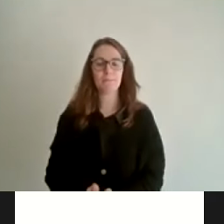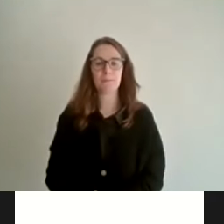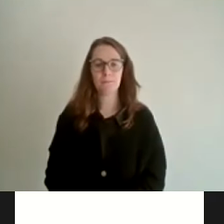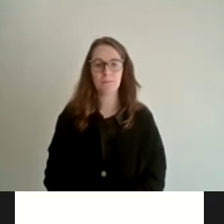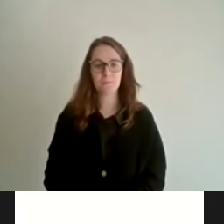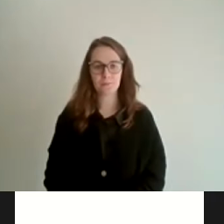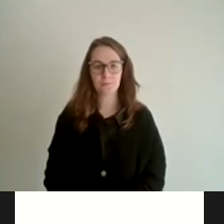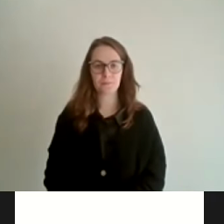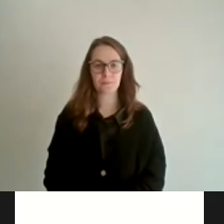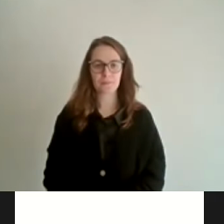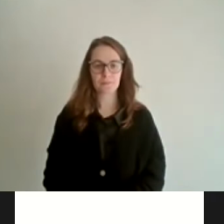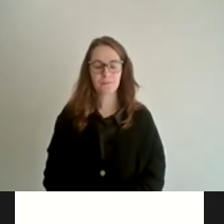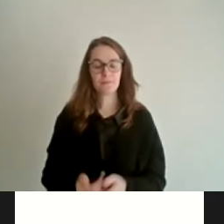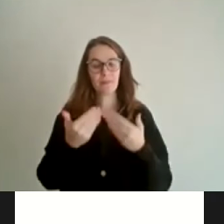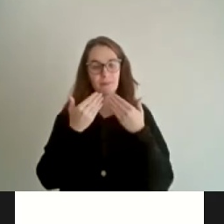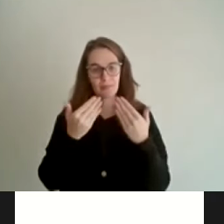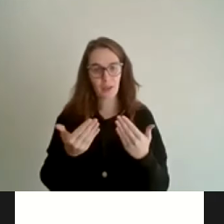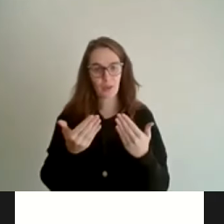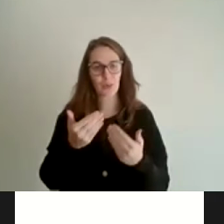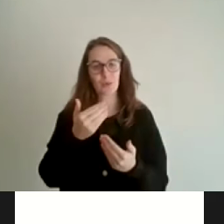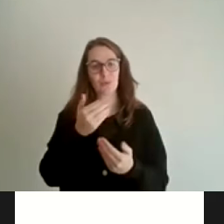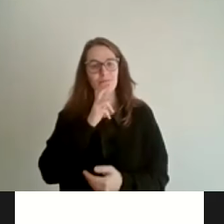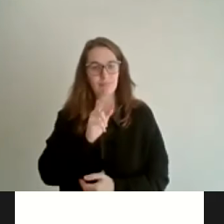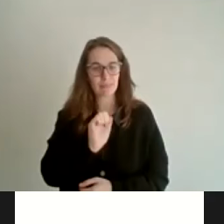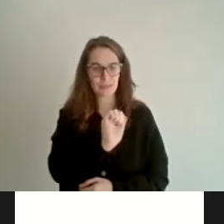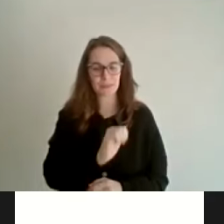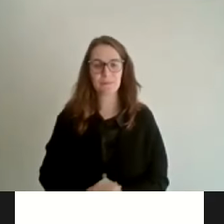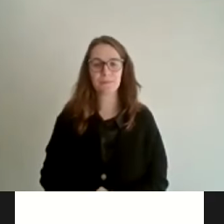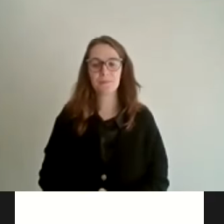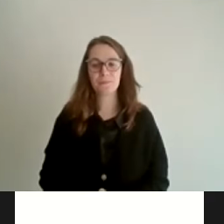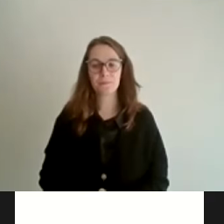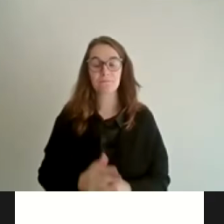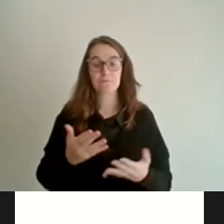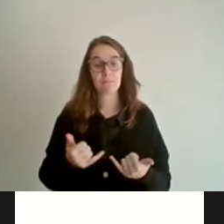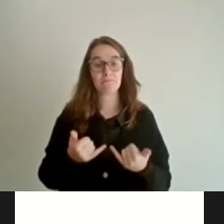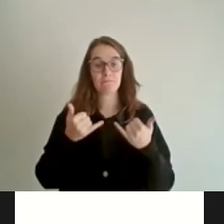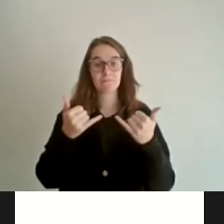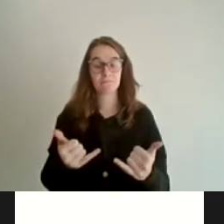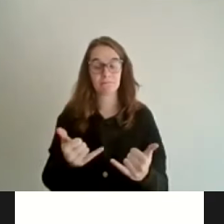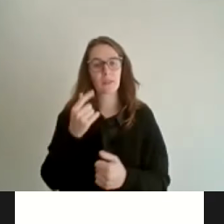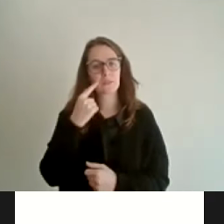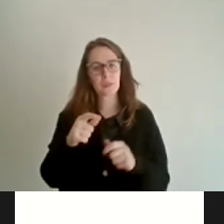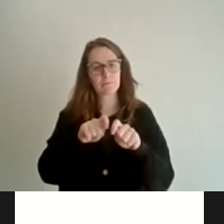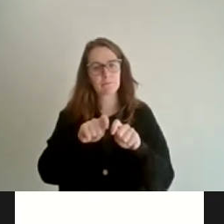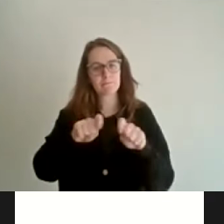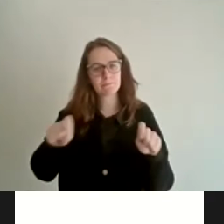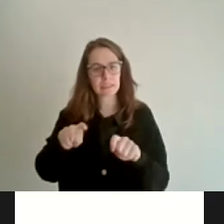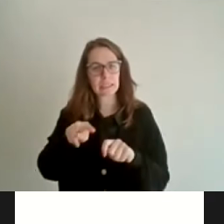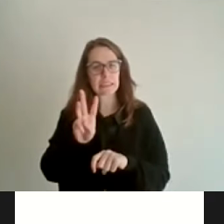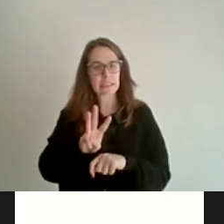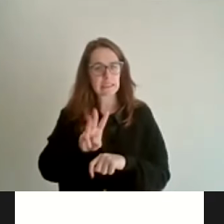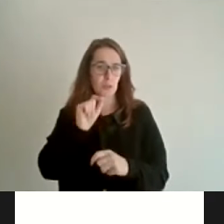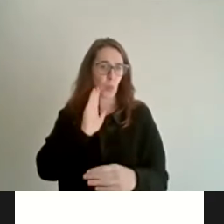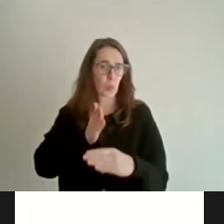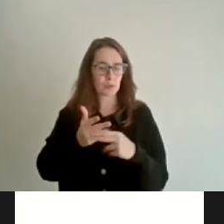Thank you very much for your answer. It's now time for us to watch the third and final video. So in